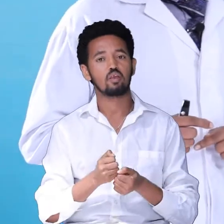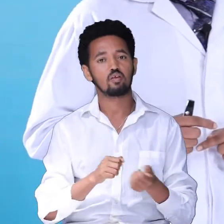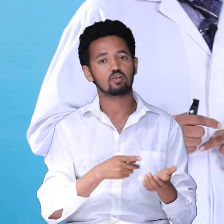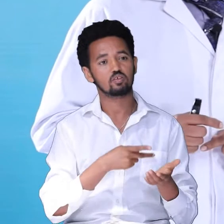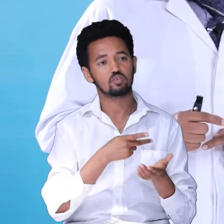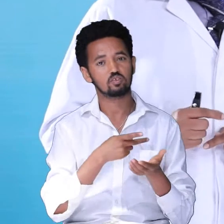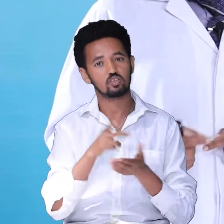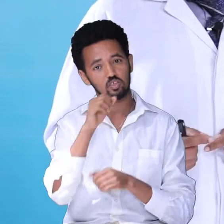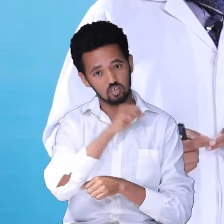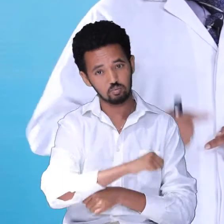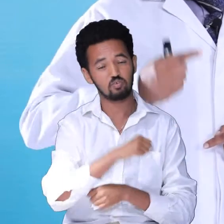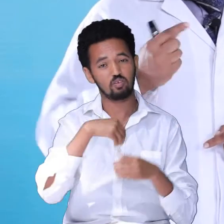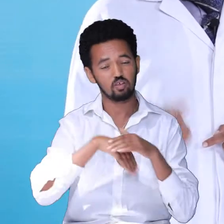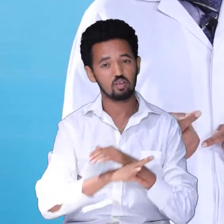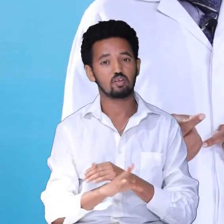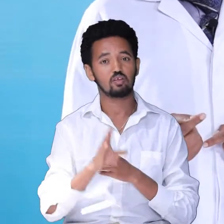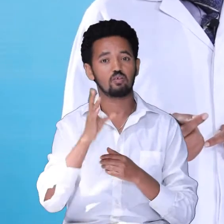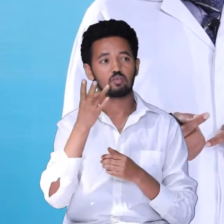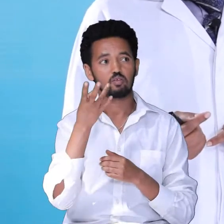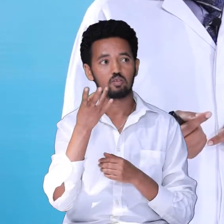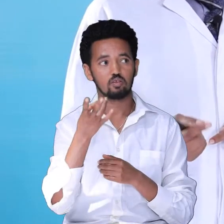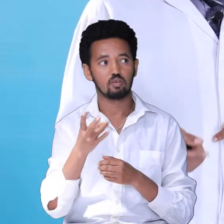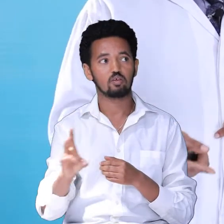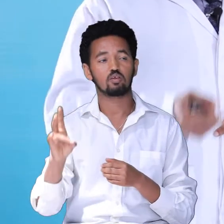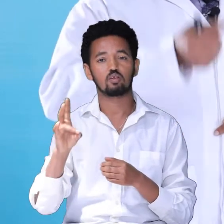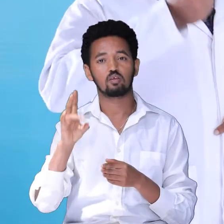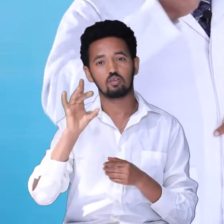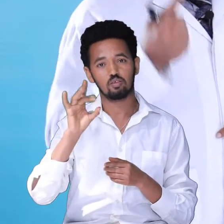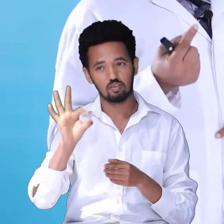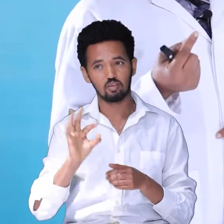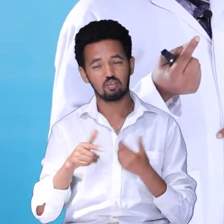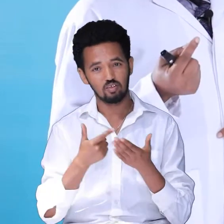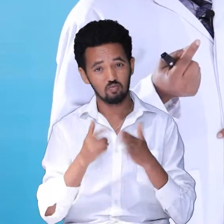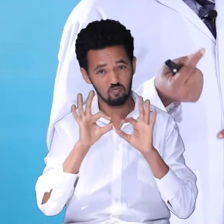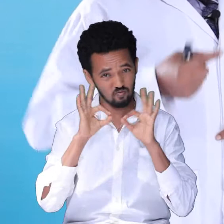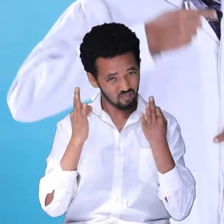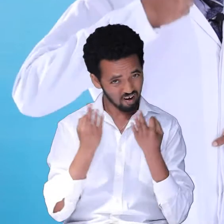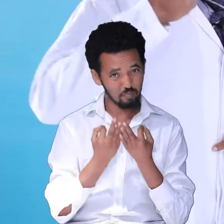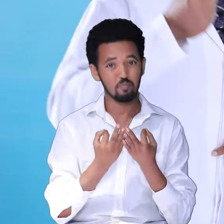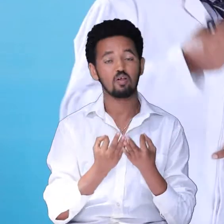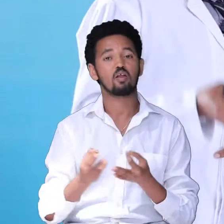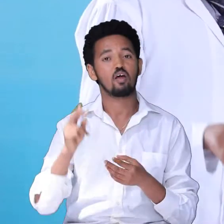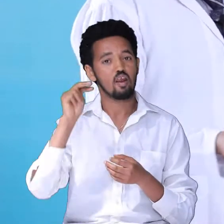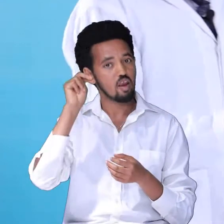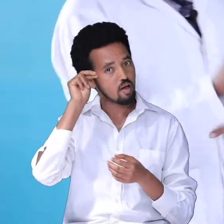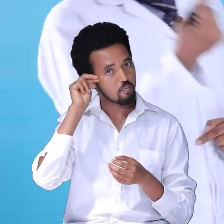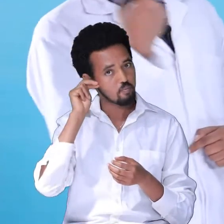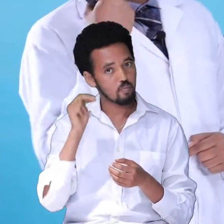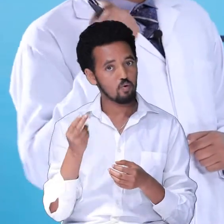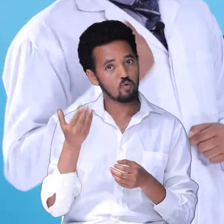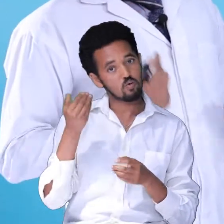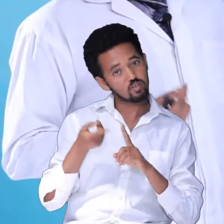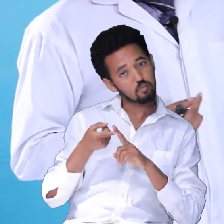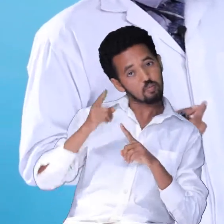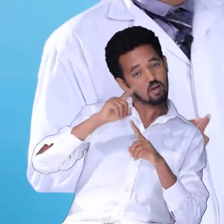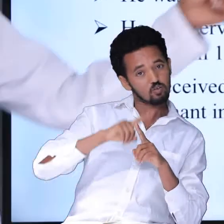in 1789. By the way, the family tree of Napoleon was traced back